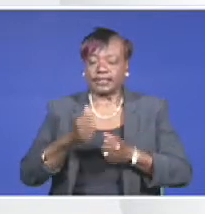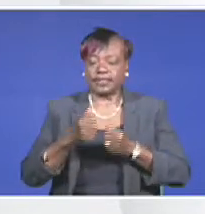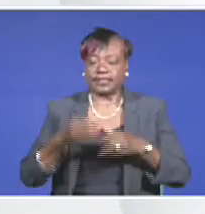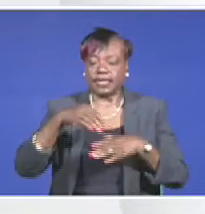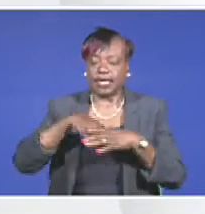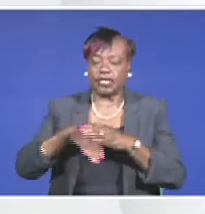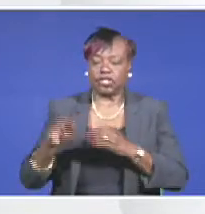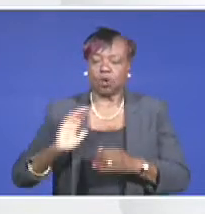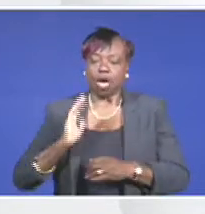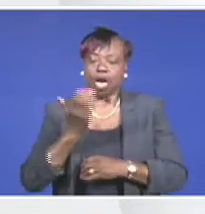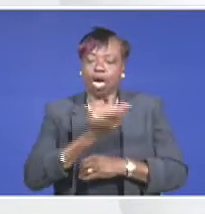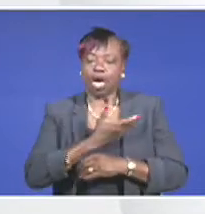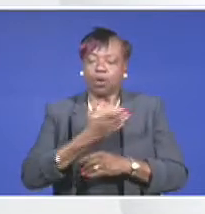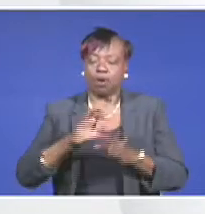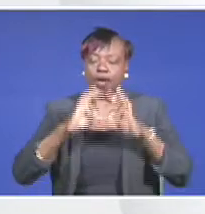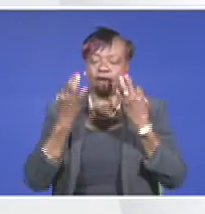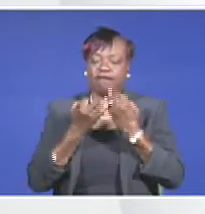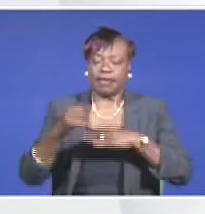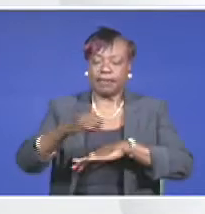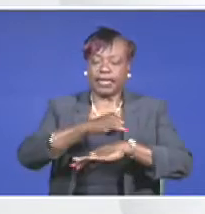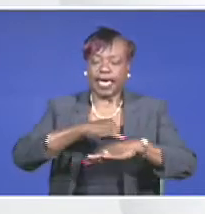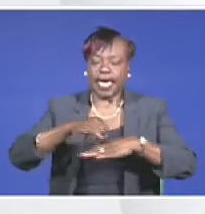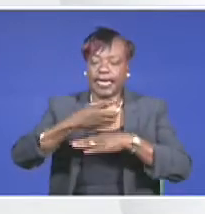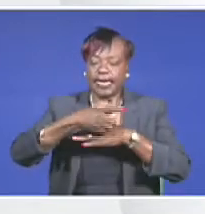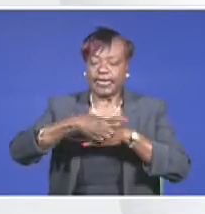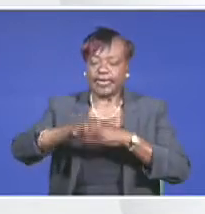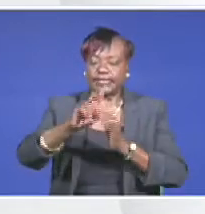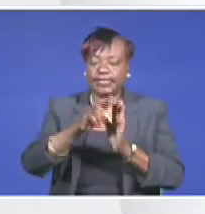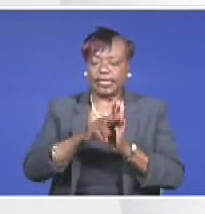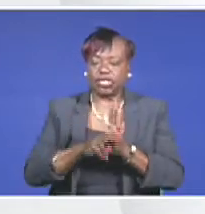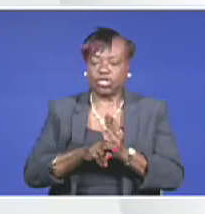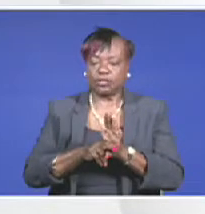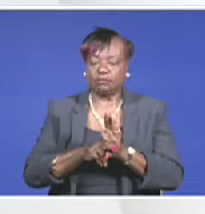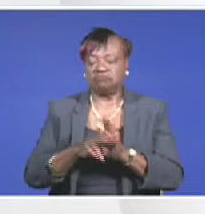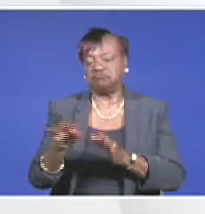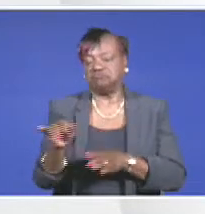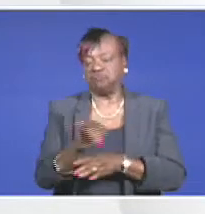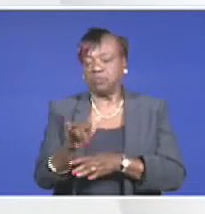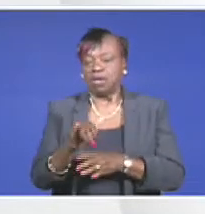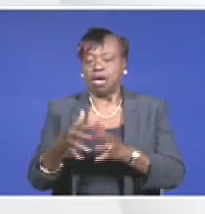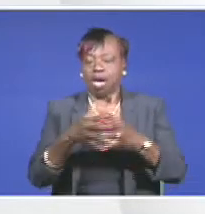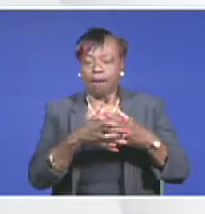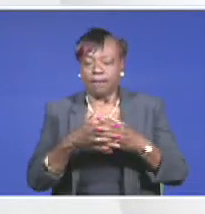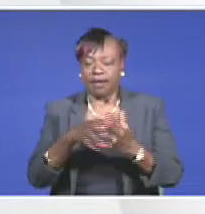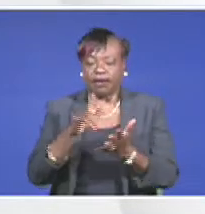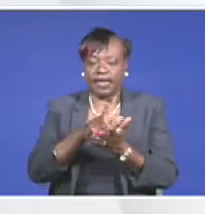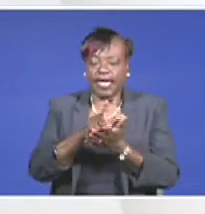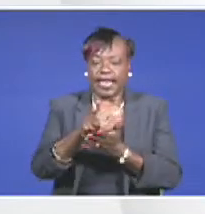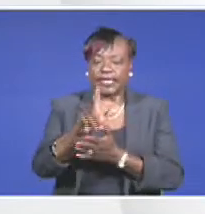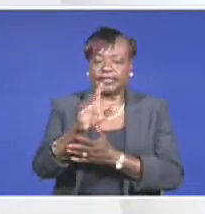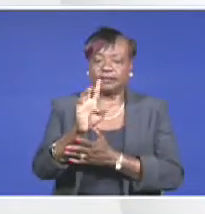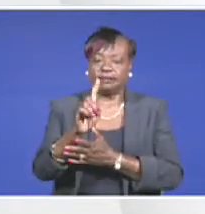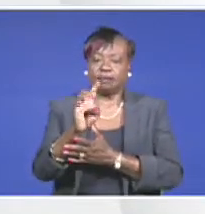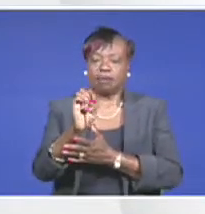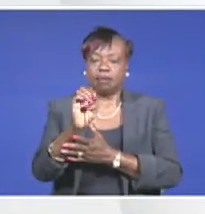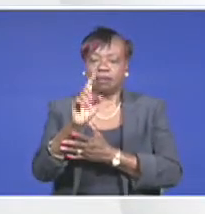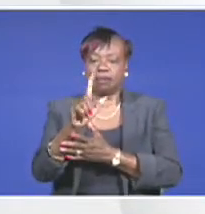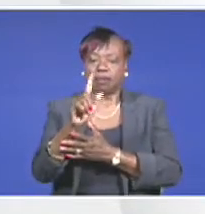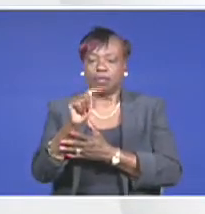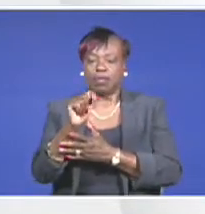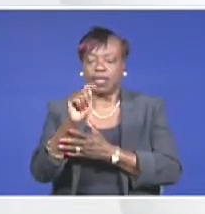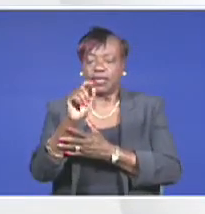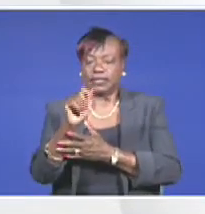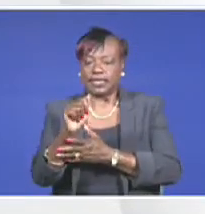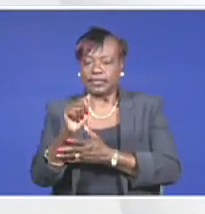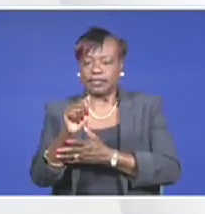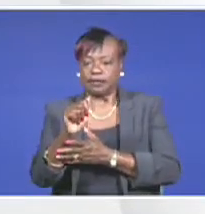our family island destinations, like American Airlines and Delta, American flying from their hub